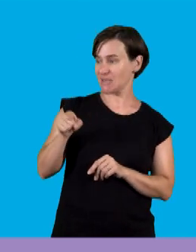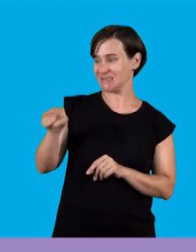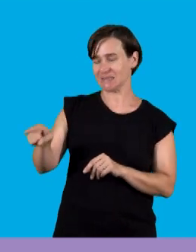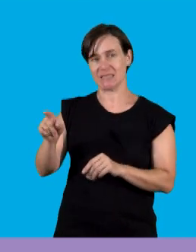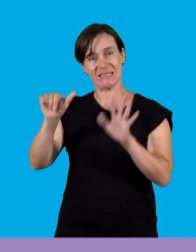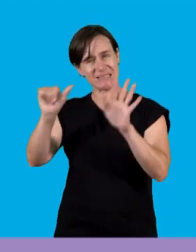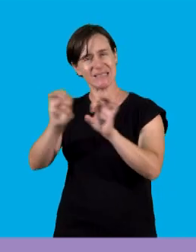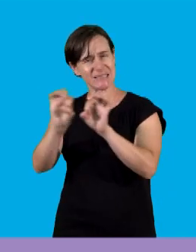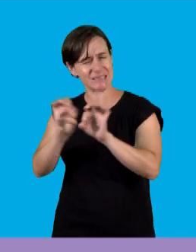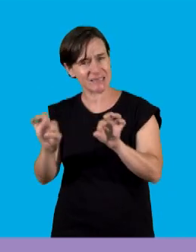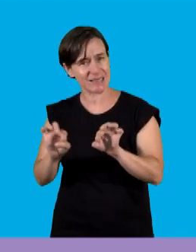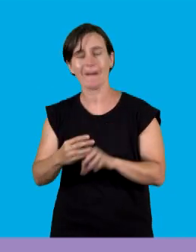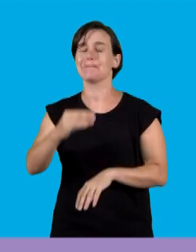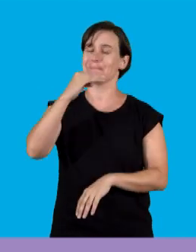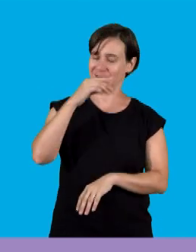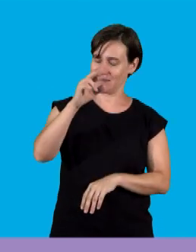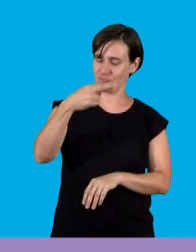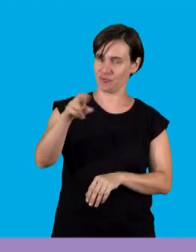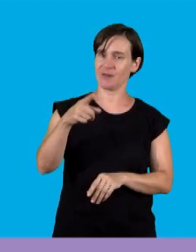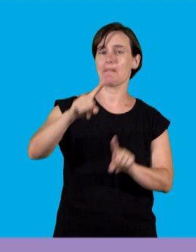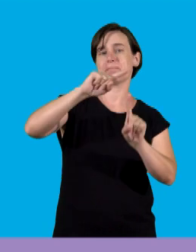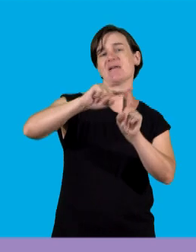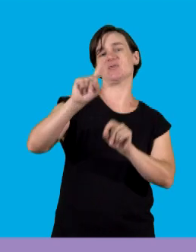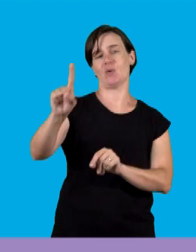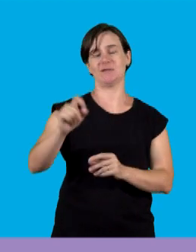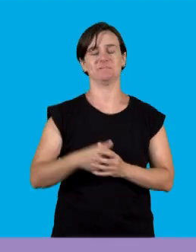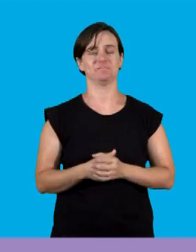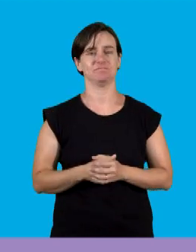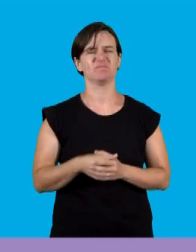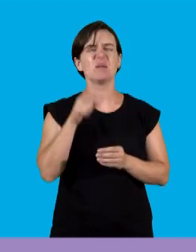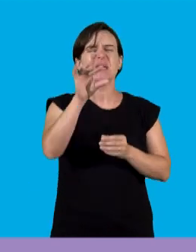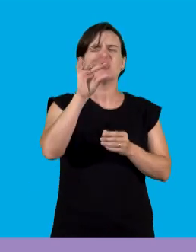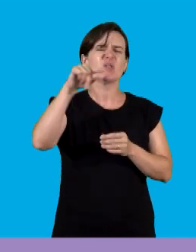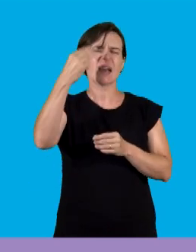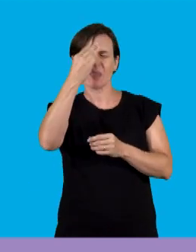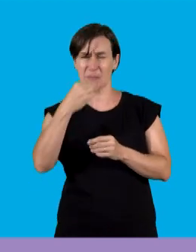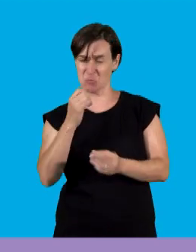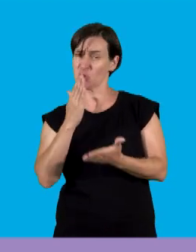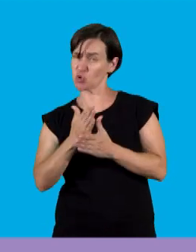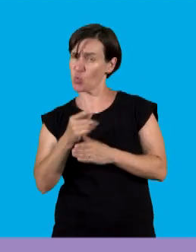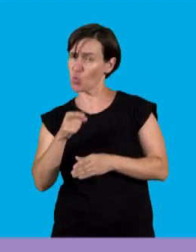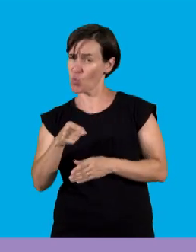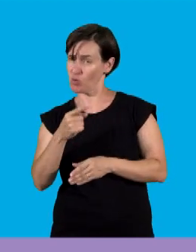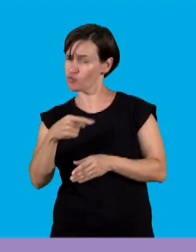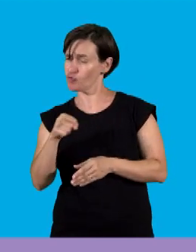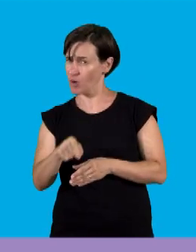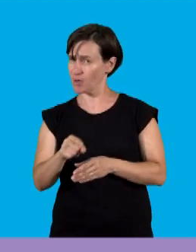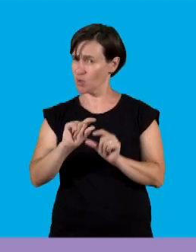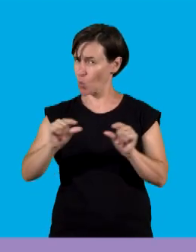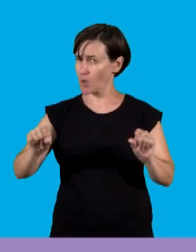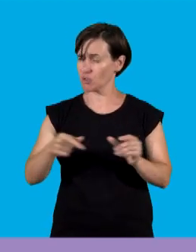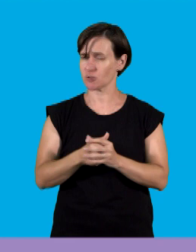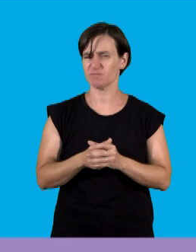get to 6? Of course, we are going to add 1. Let's choose any other term and see if the